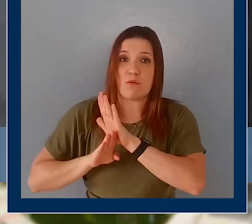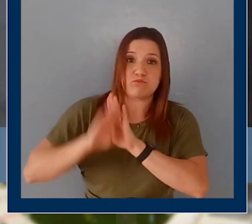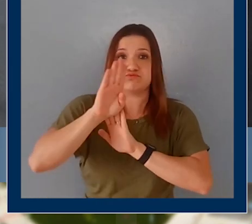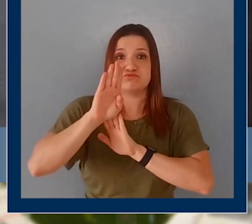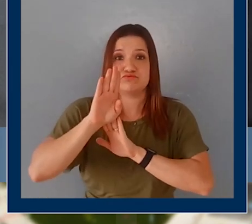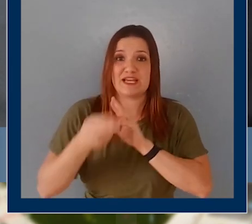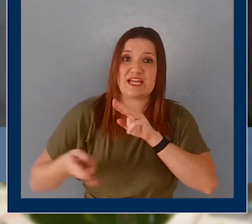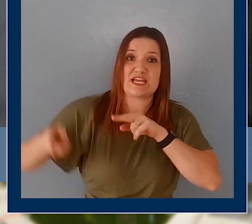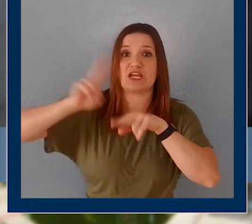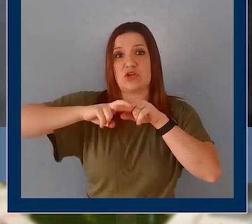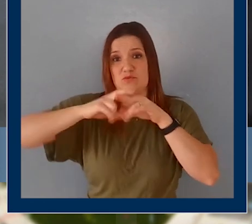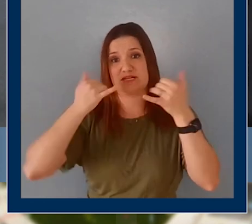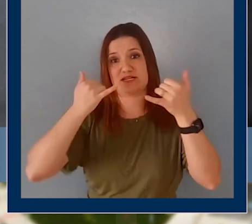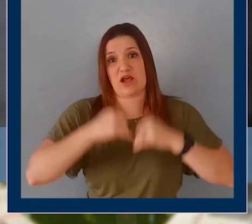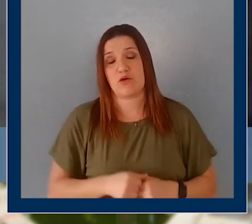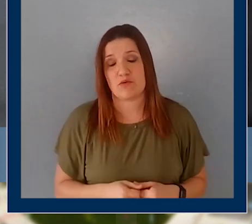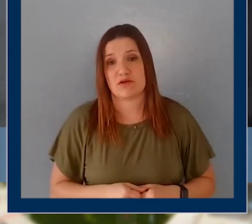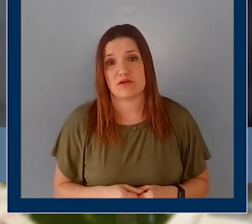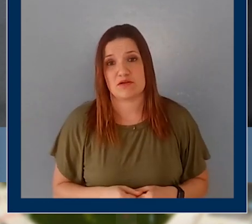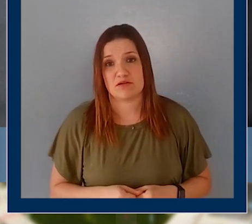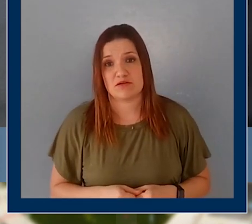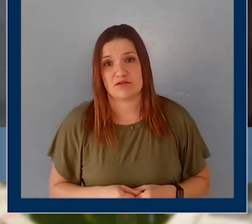positivity rate is now at